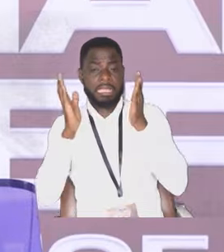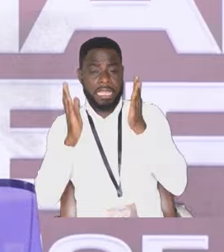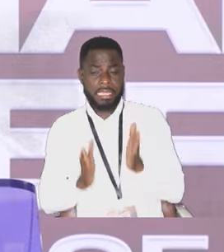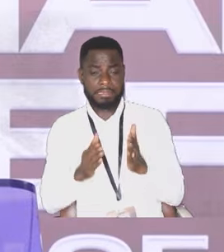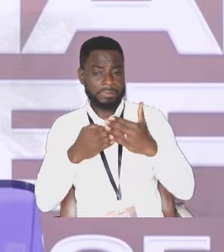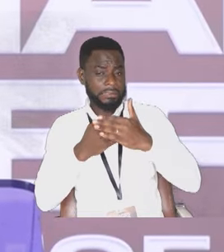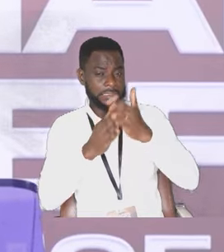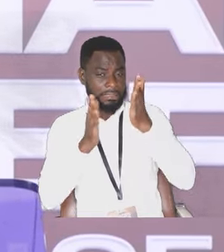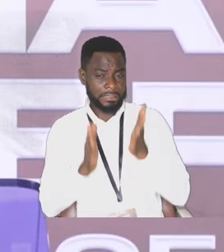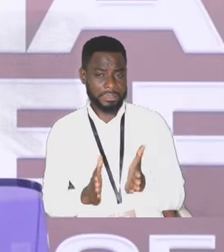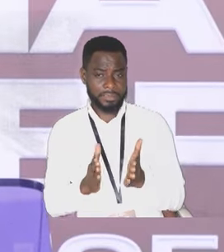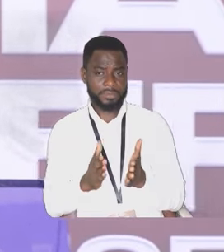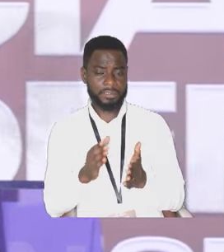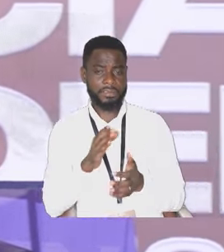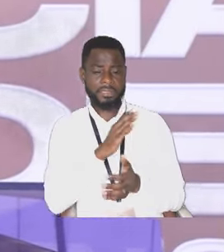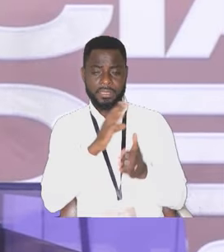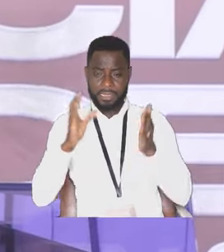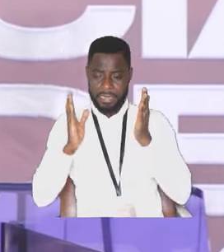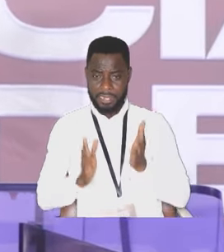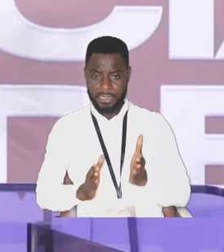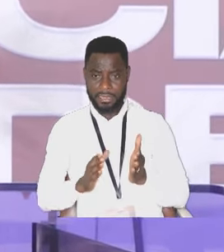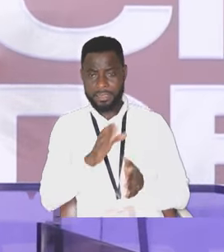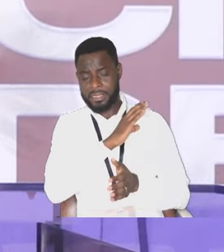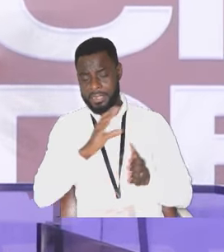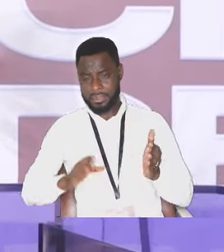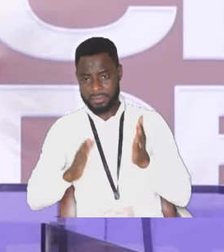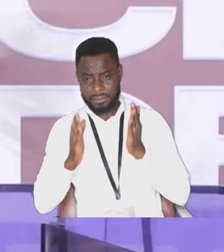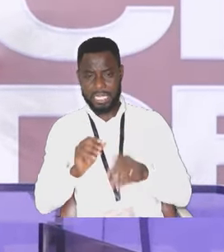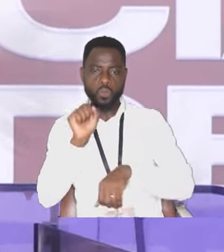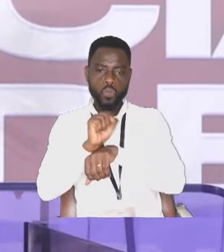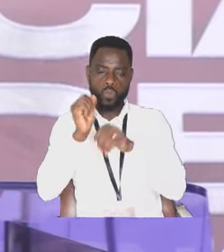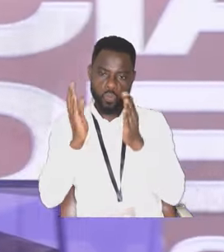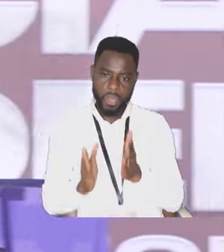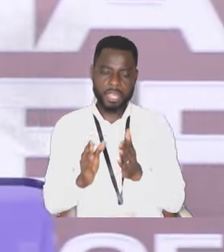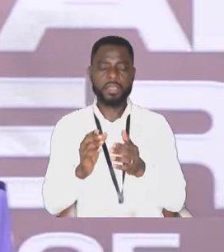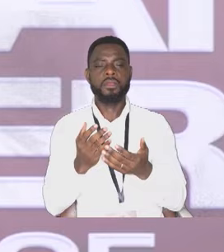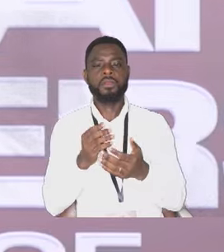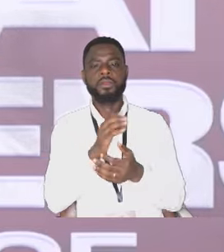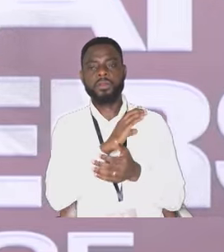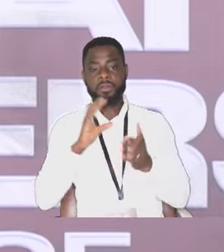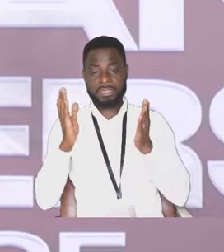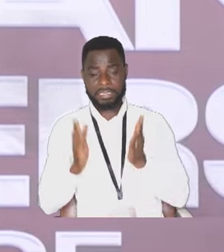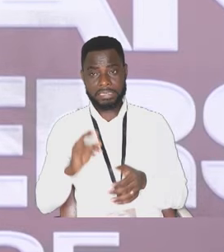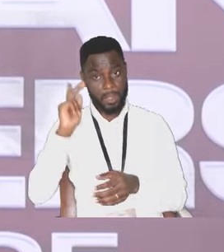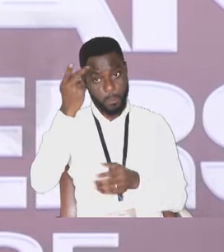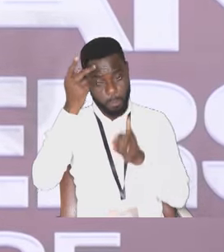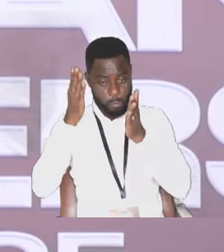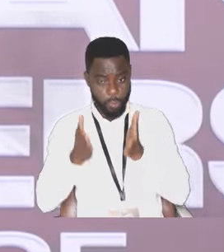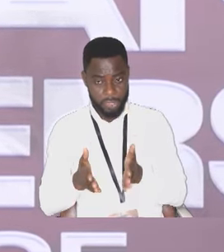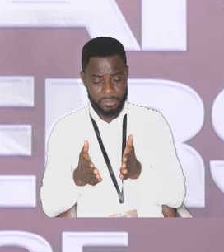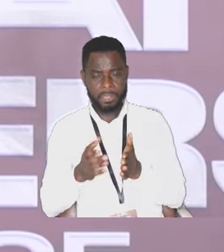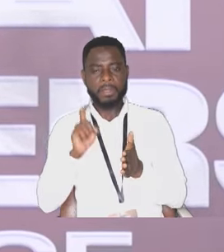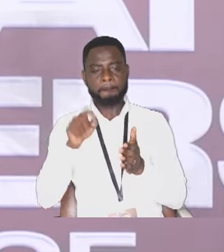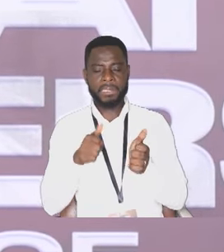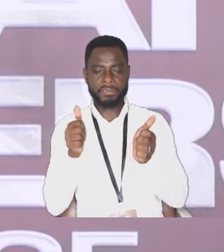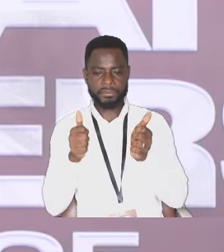leader, or a Christian worker, or a Christian politician abides